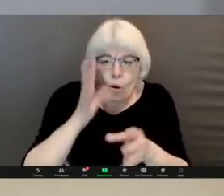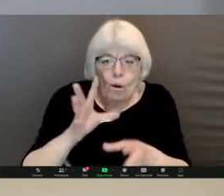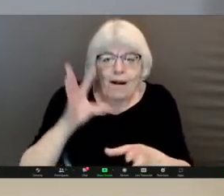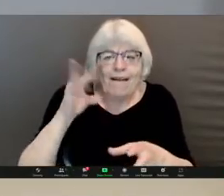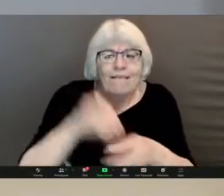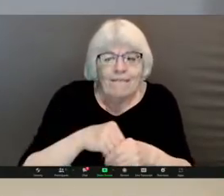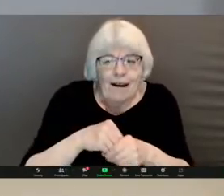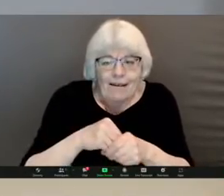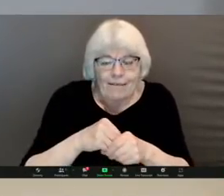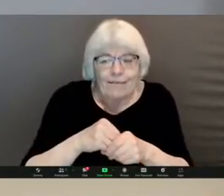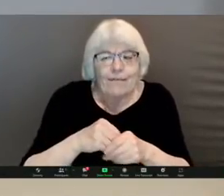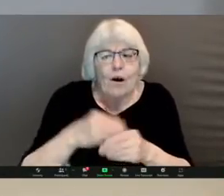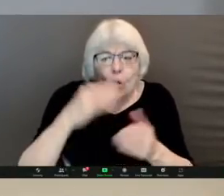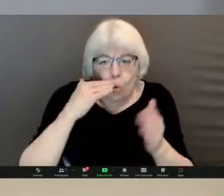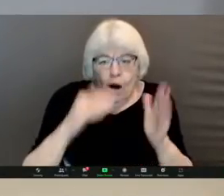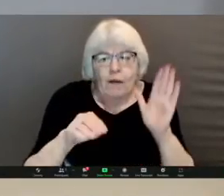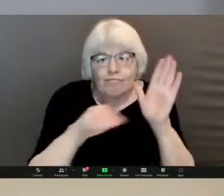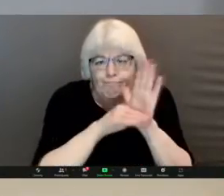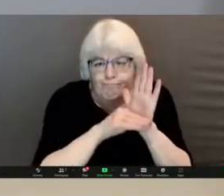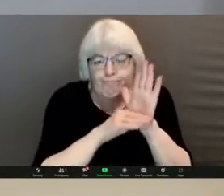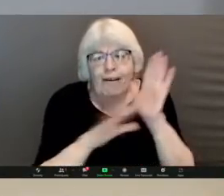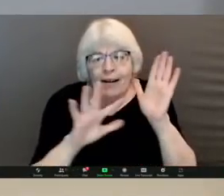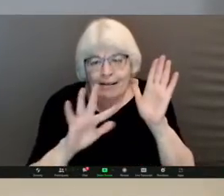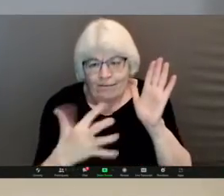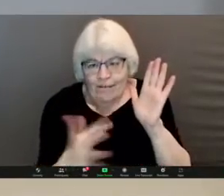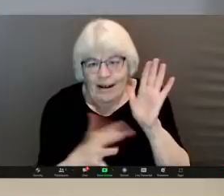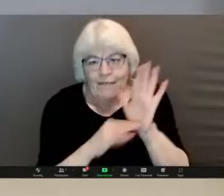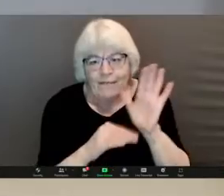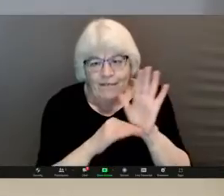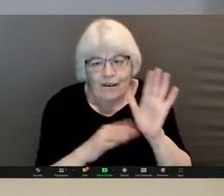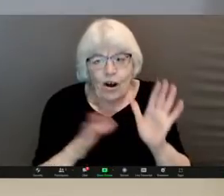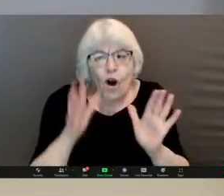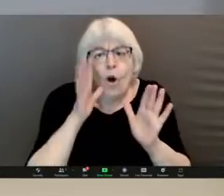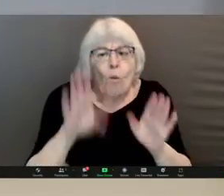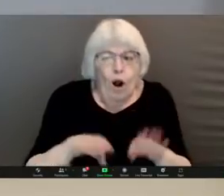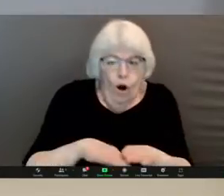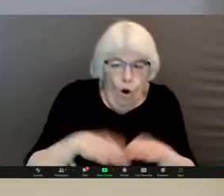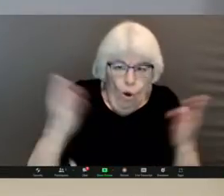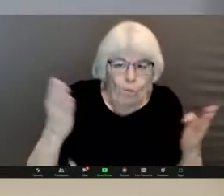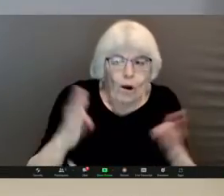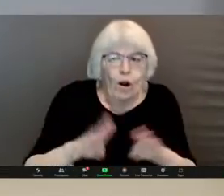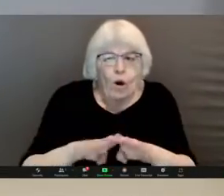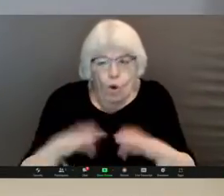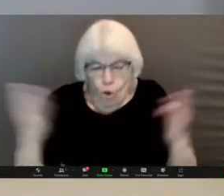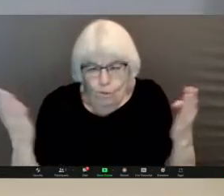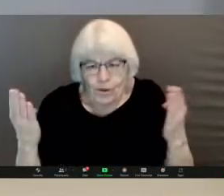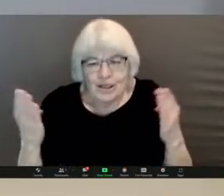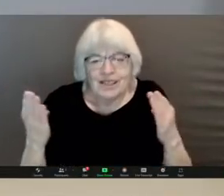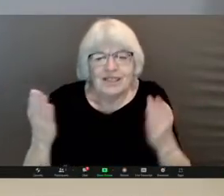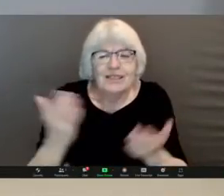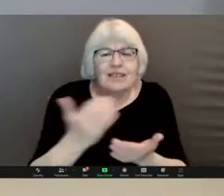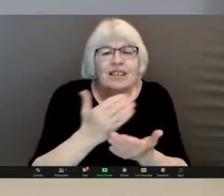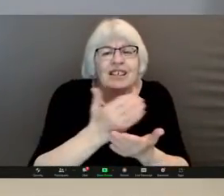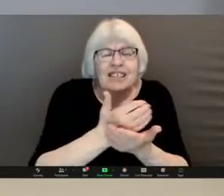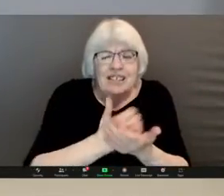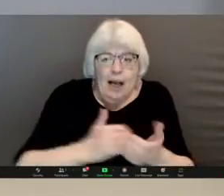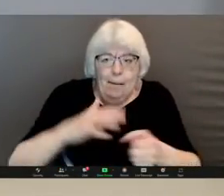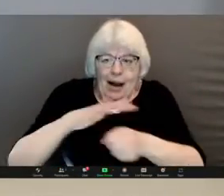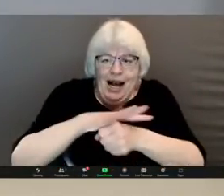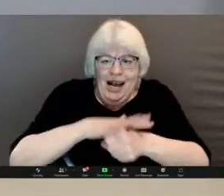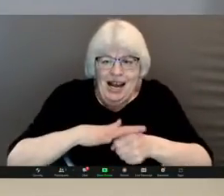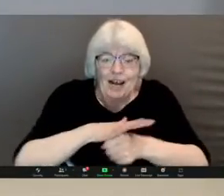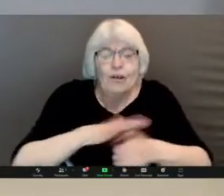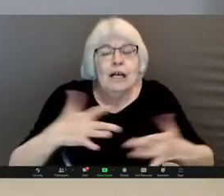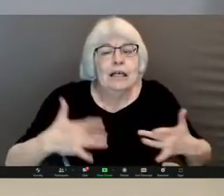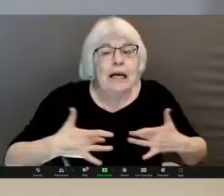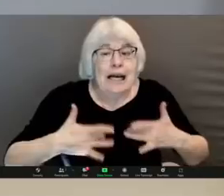to allow some of those events to higher risk events where there's more people to